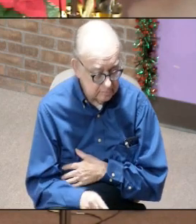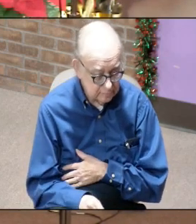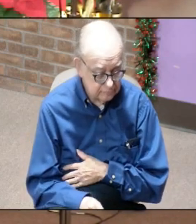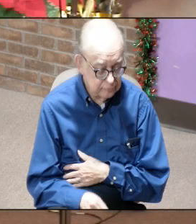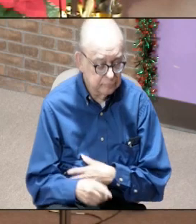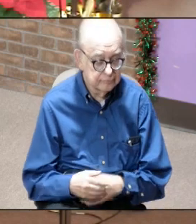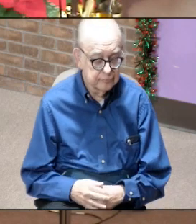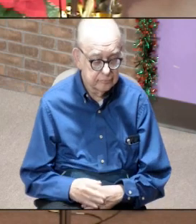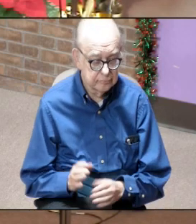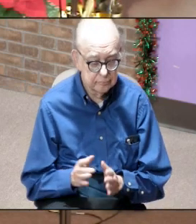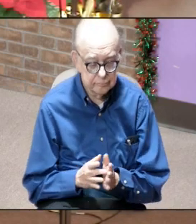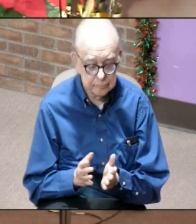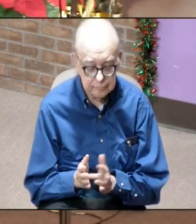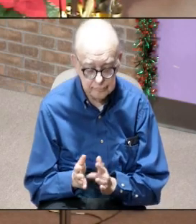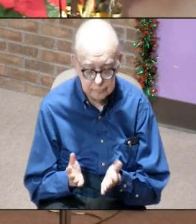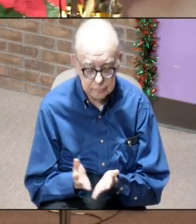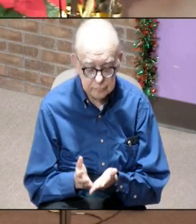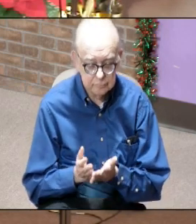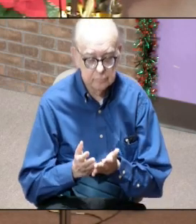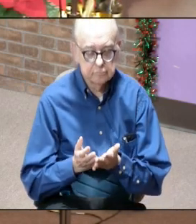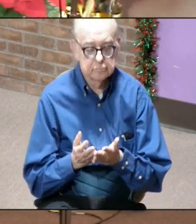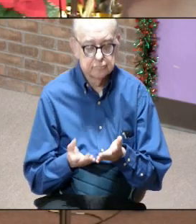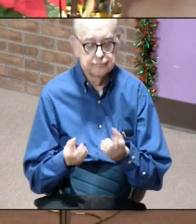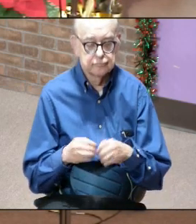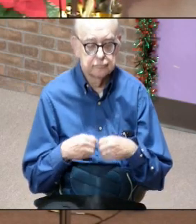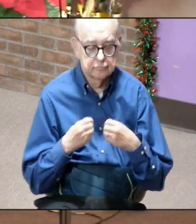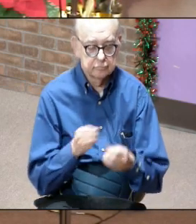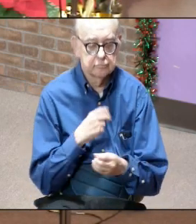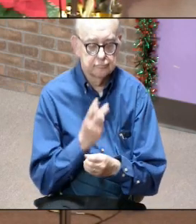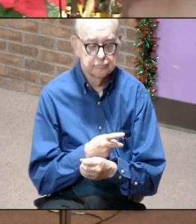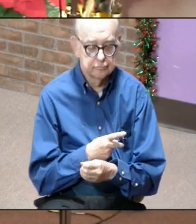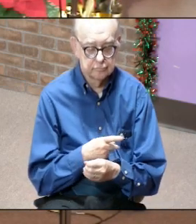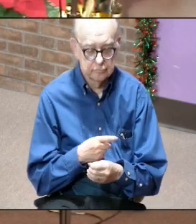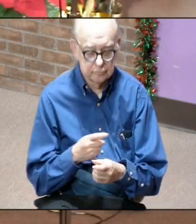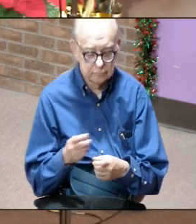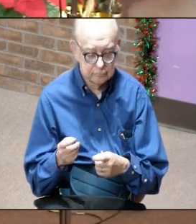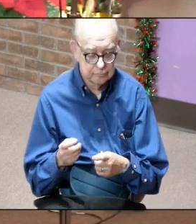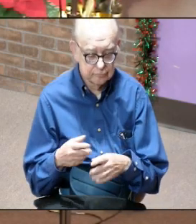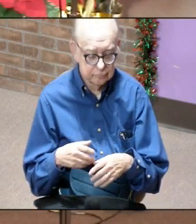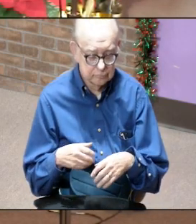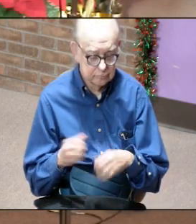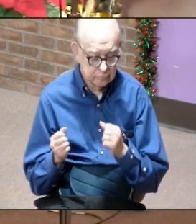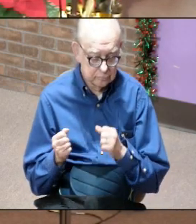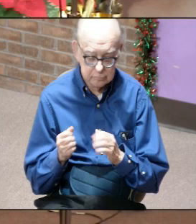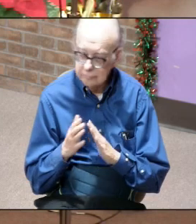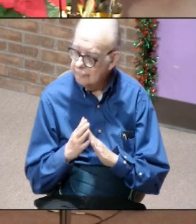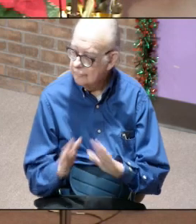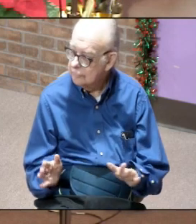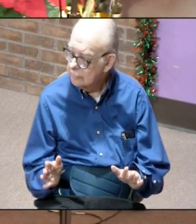begins to do. The Bible says that he was given power to take peace